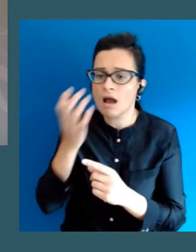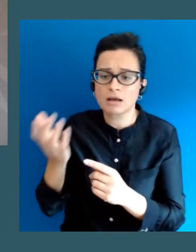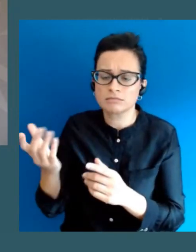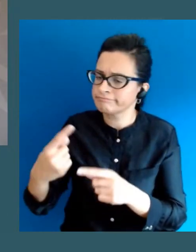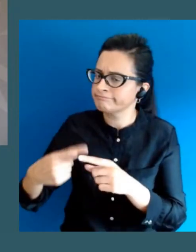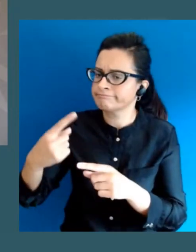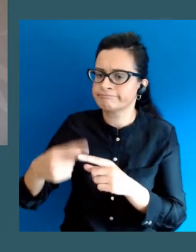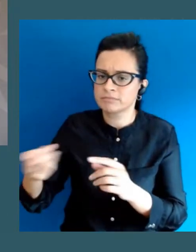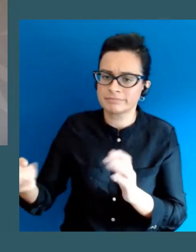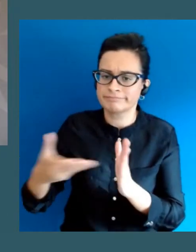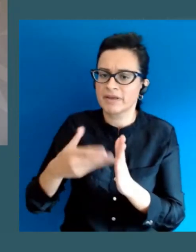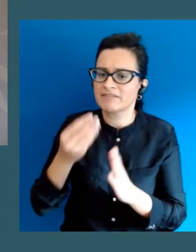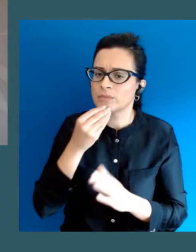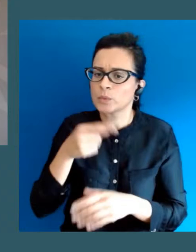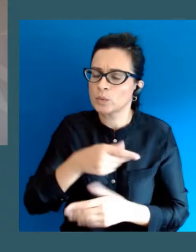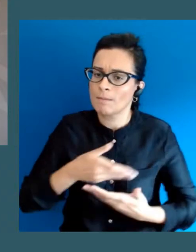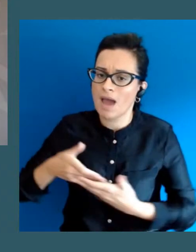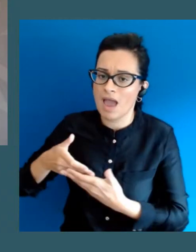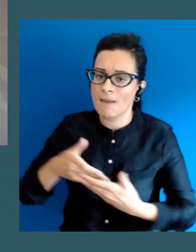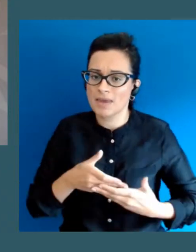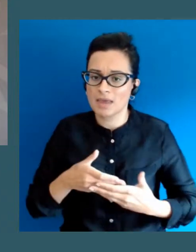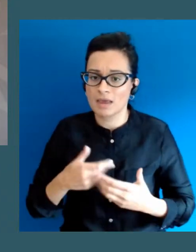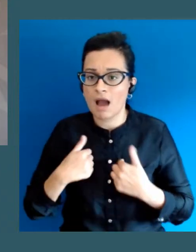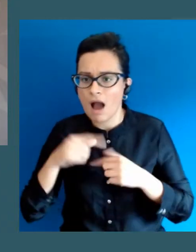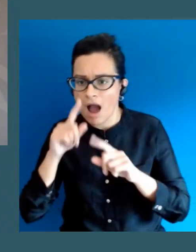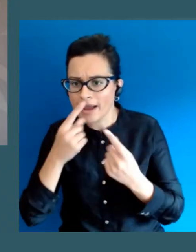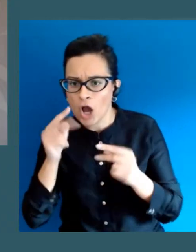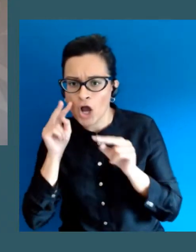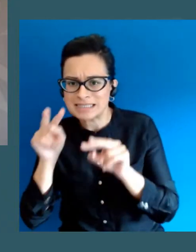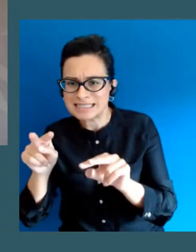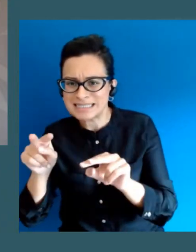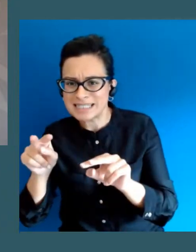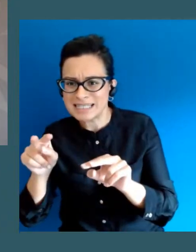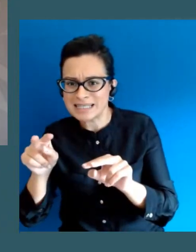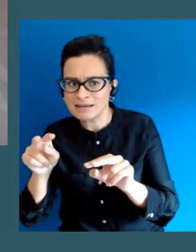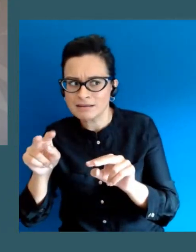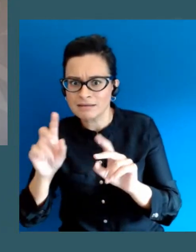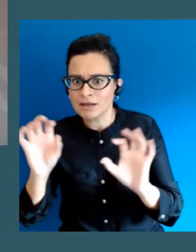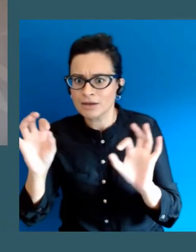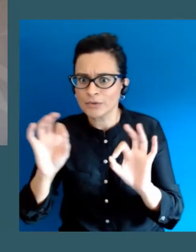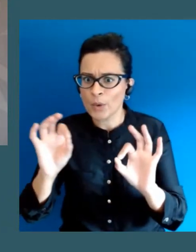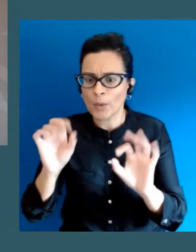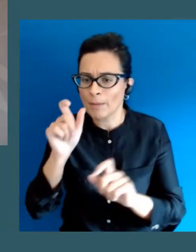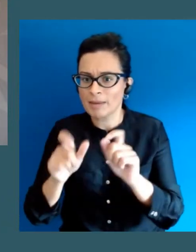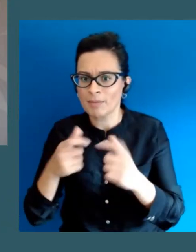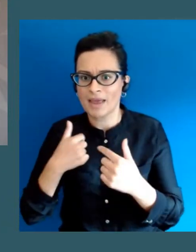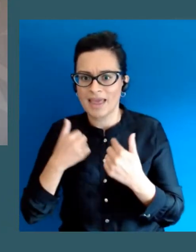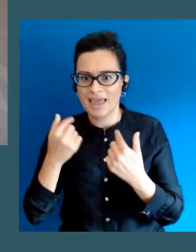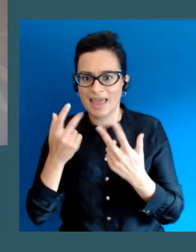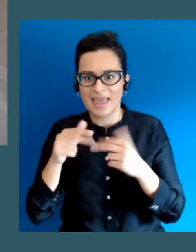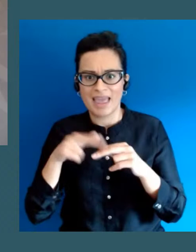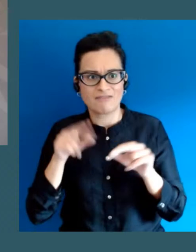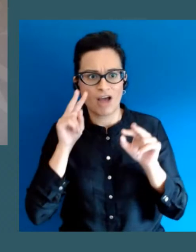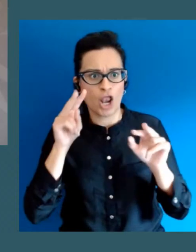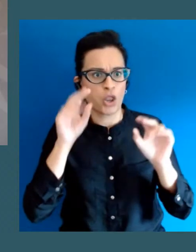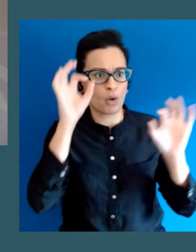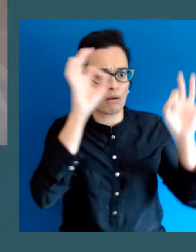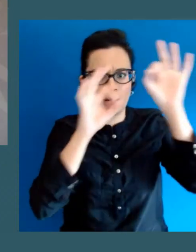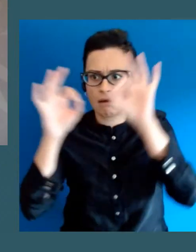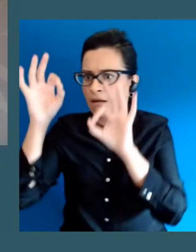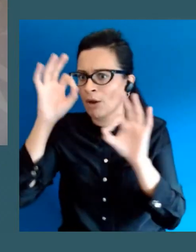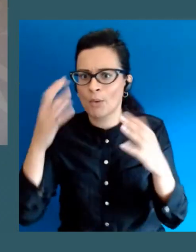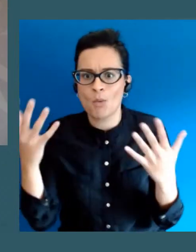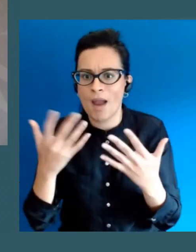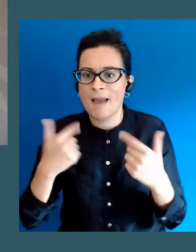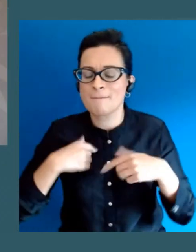that I can't see you or anybody else. And so if I'm looking like I'm looking in the oblivion, it's because my screen's a little dark